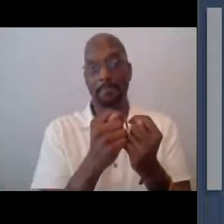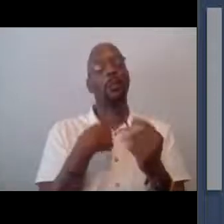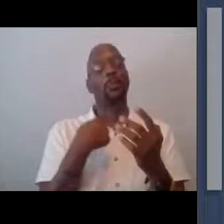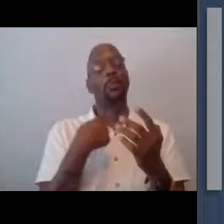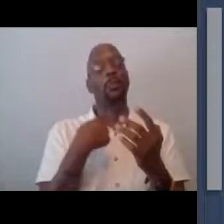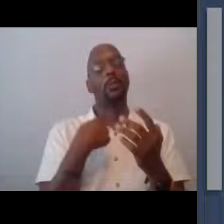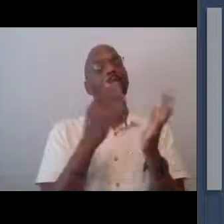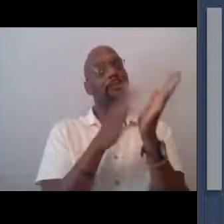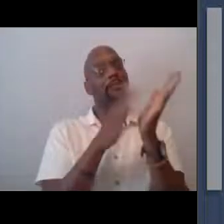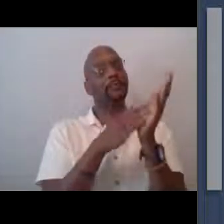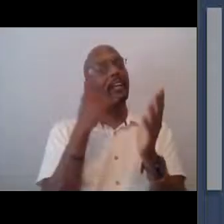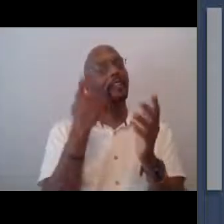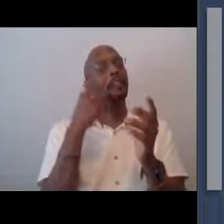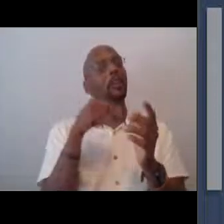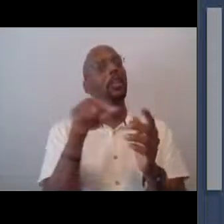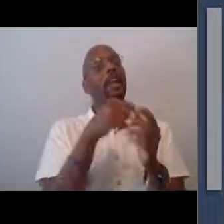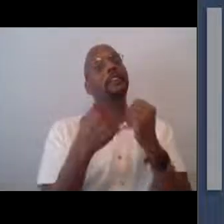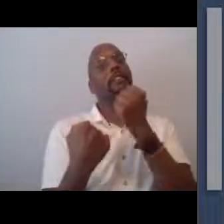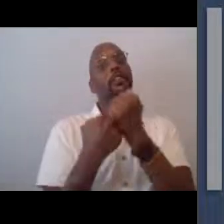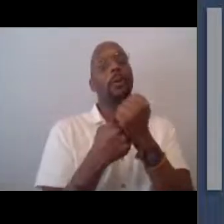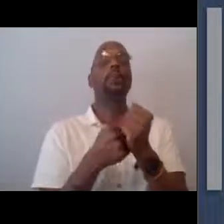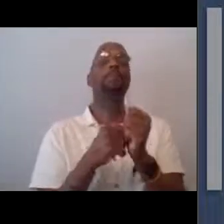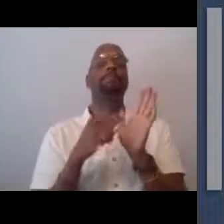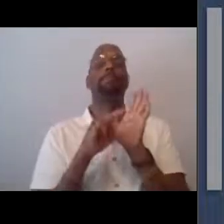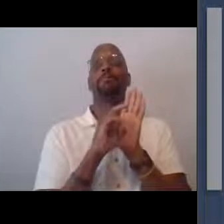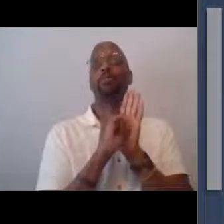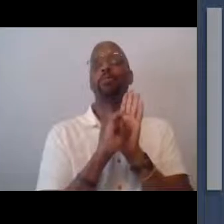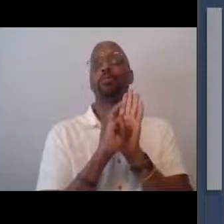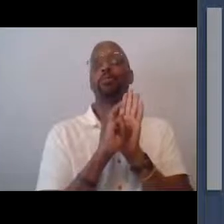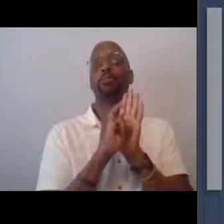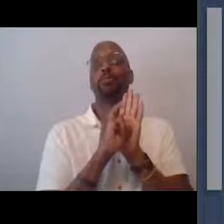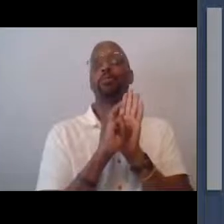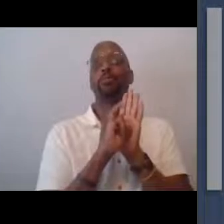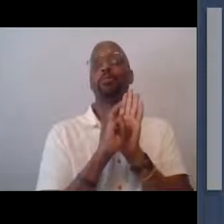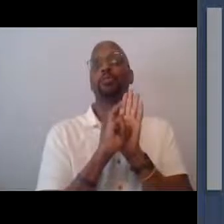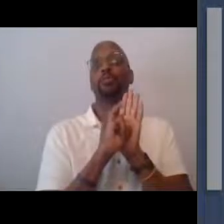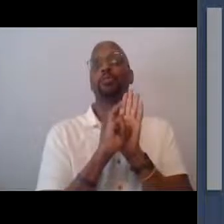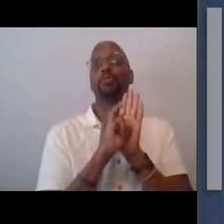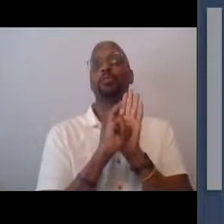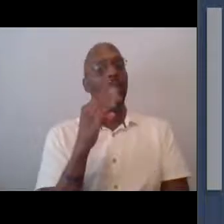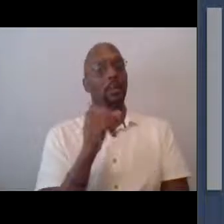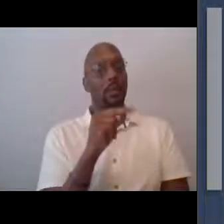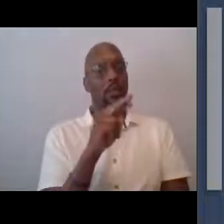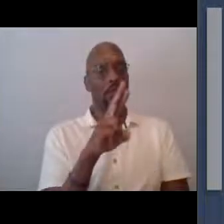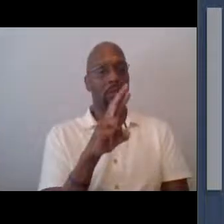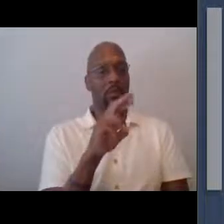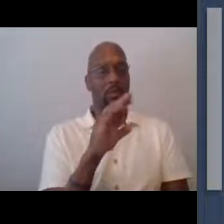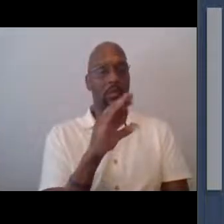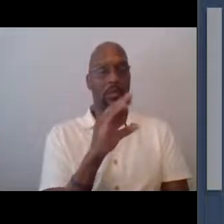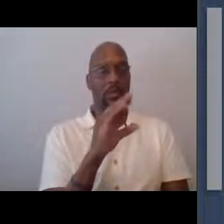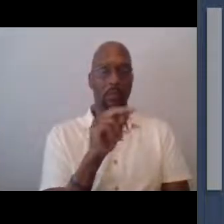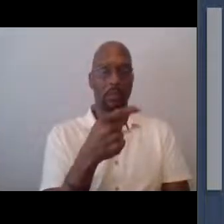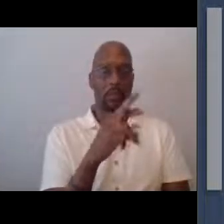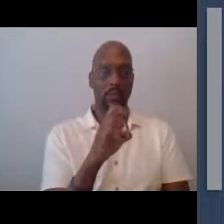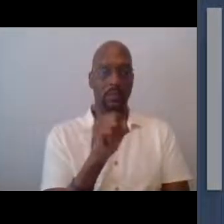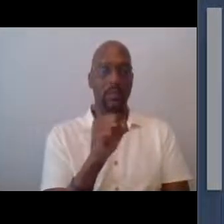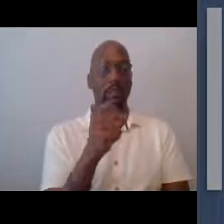their representation at the ITS World Congress. So ITS World Congress, 63 countries around the